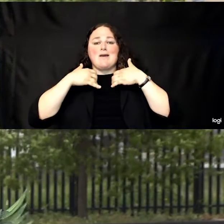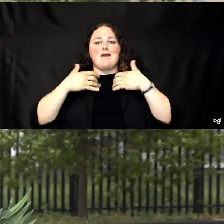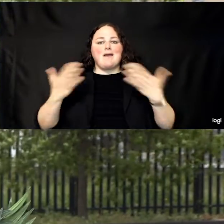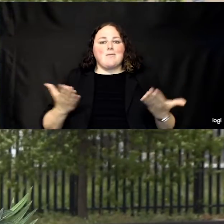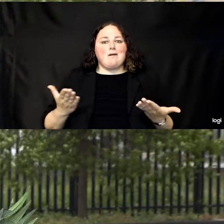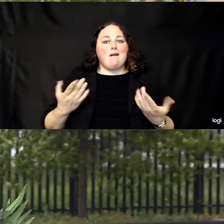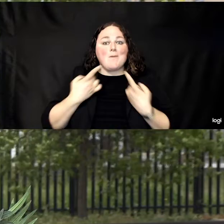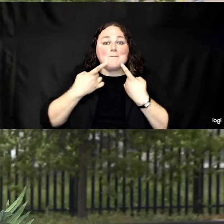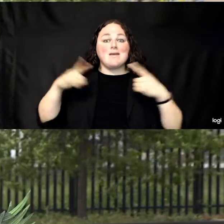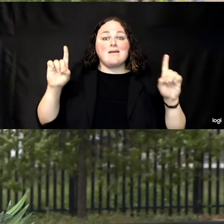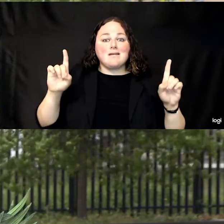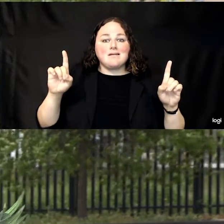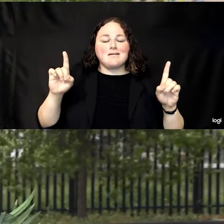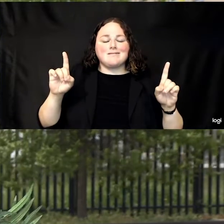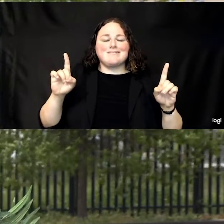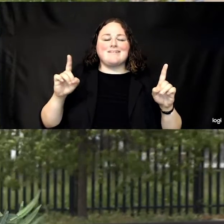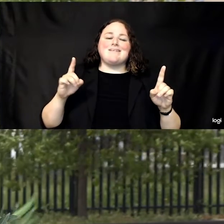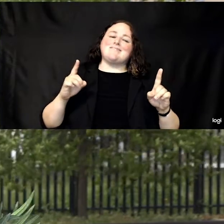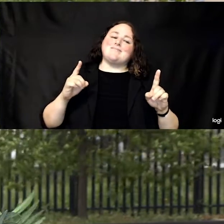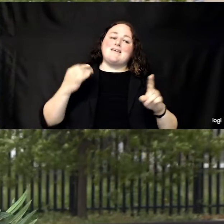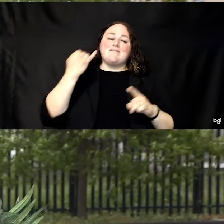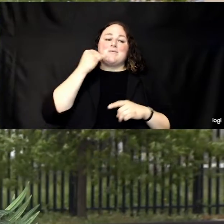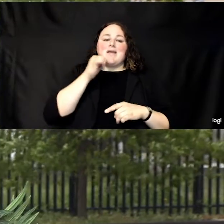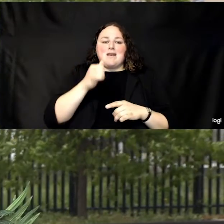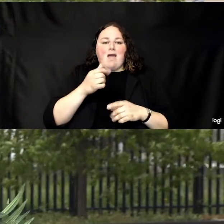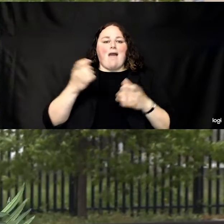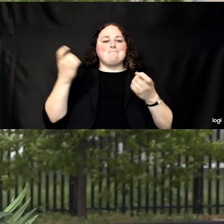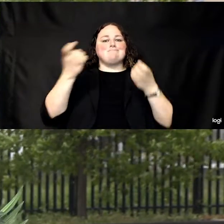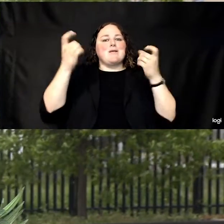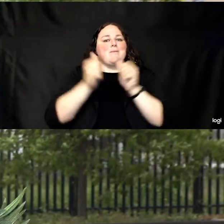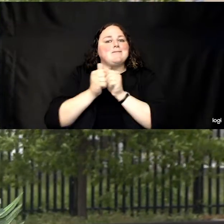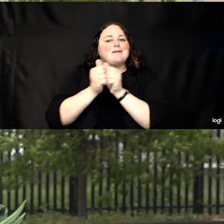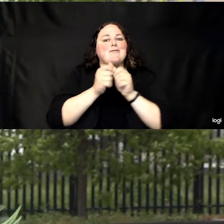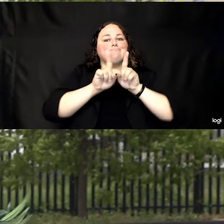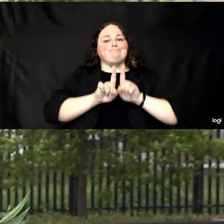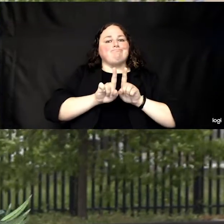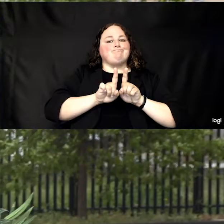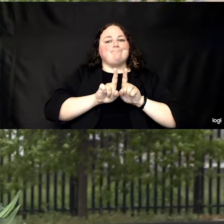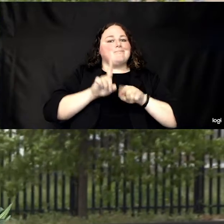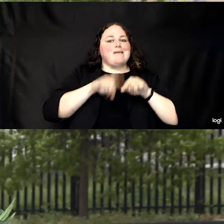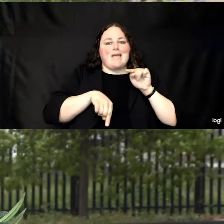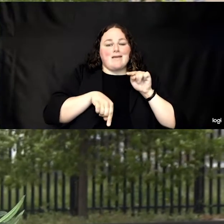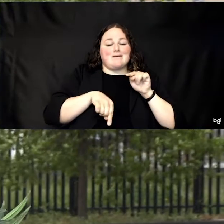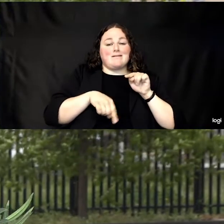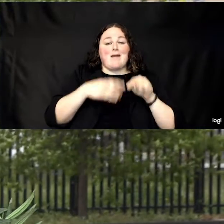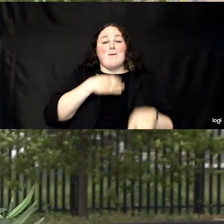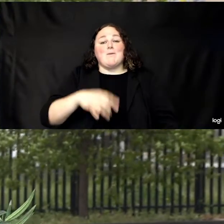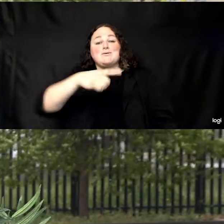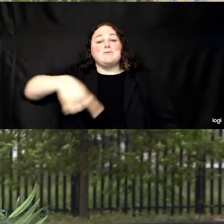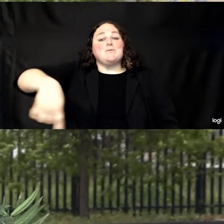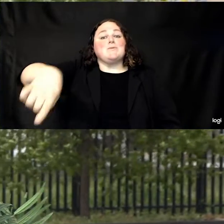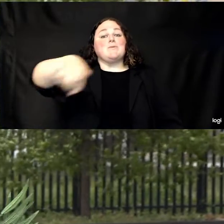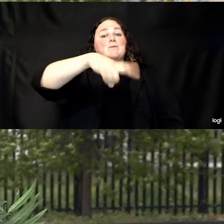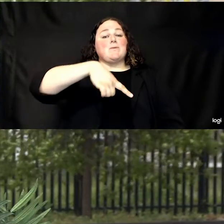together to celebrate our achievements, I wish for all of you, from the bottom of my heart, great success, good health,